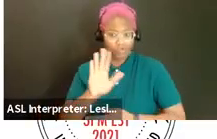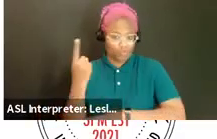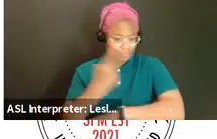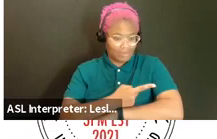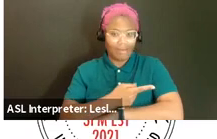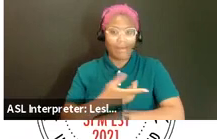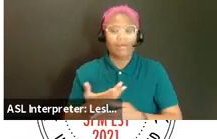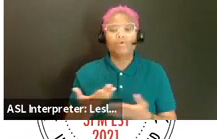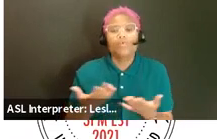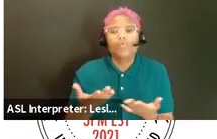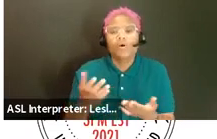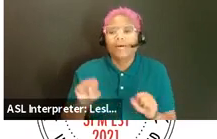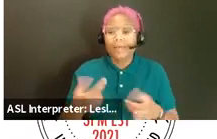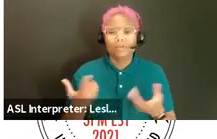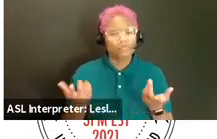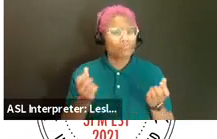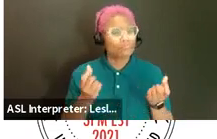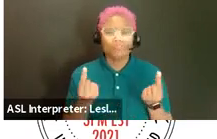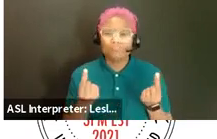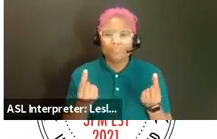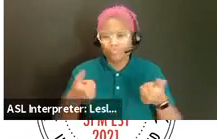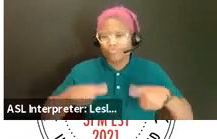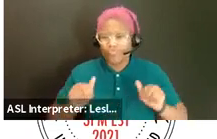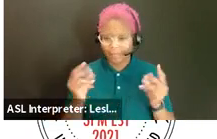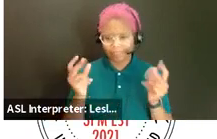there anything that can be done or tried to speed that up?